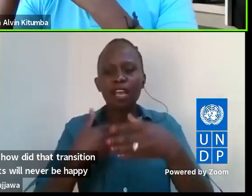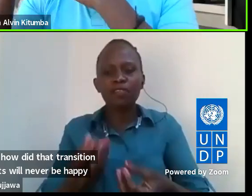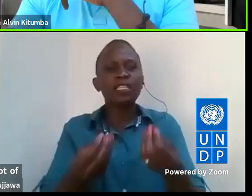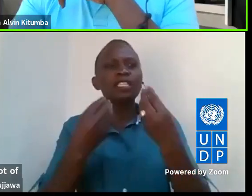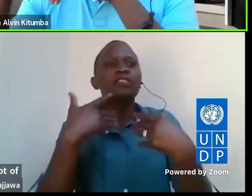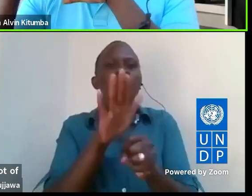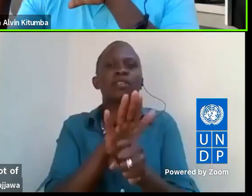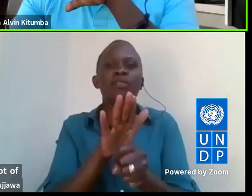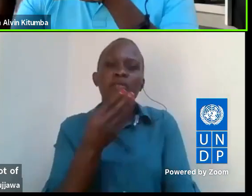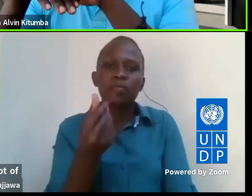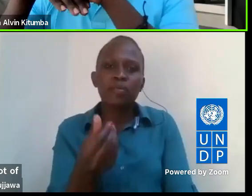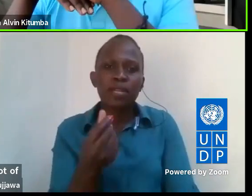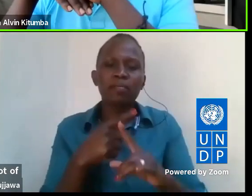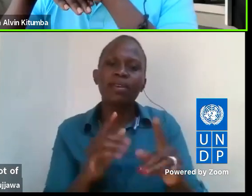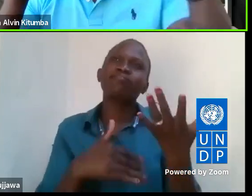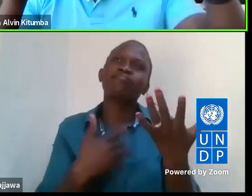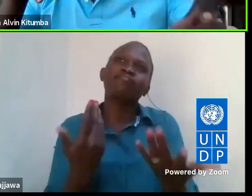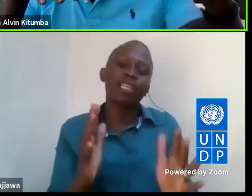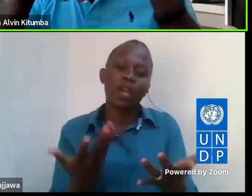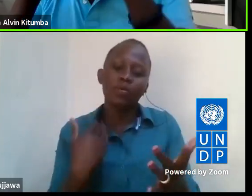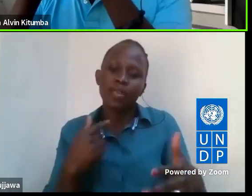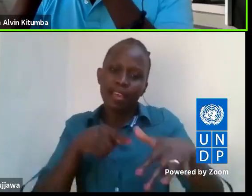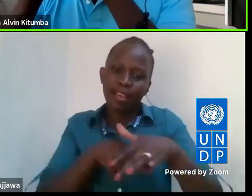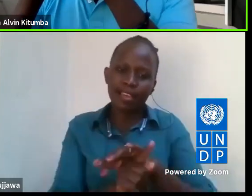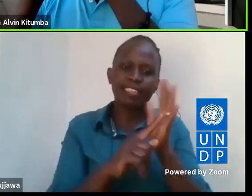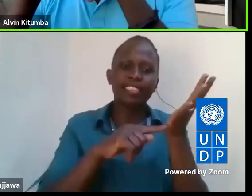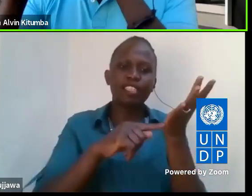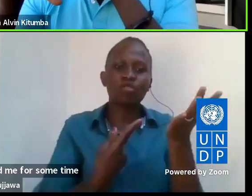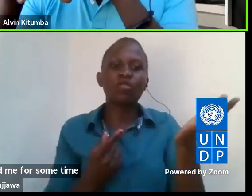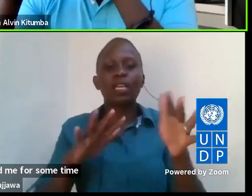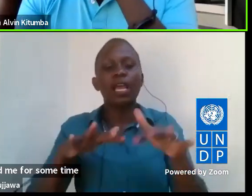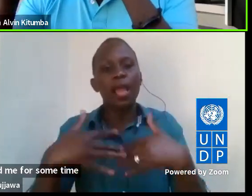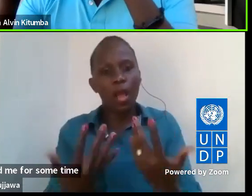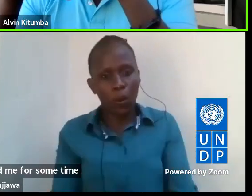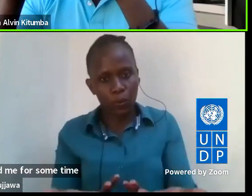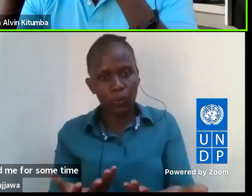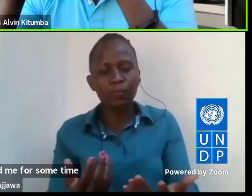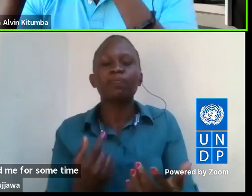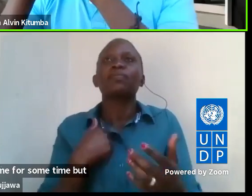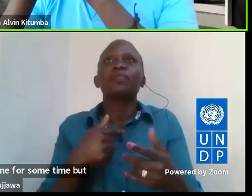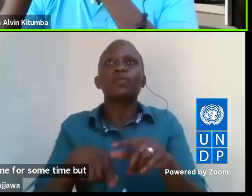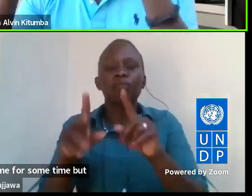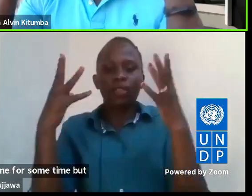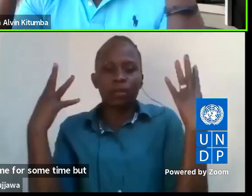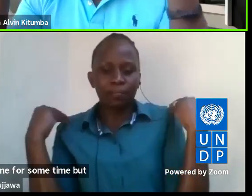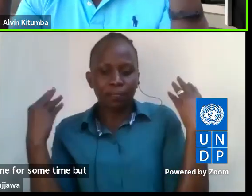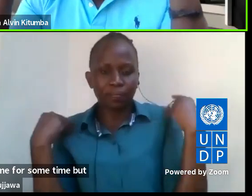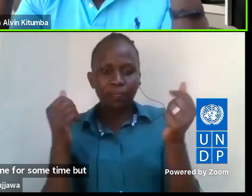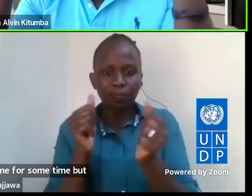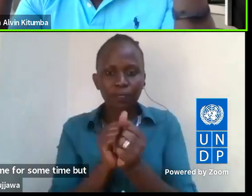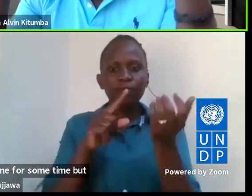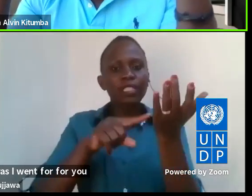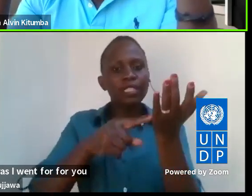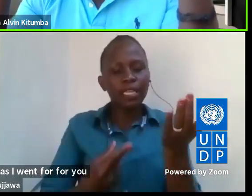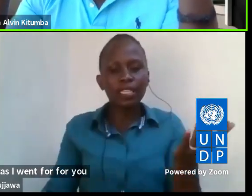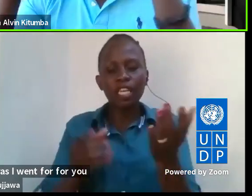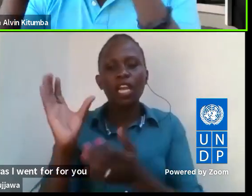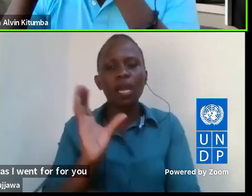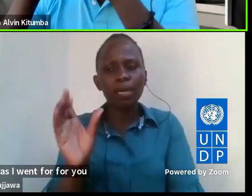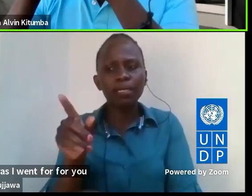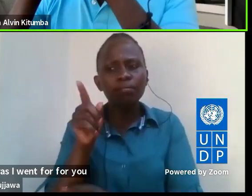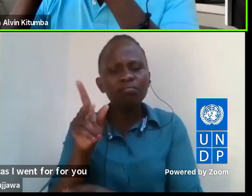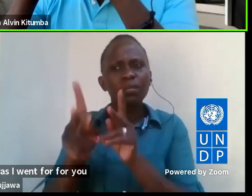But anyways, how I ended up into tech was I went for internship with a tech company. And these guys are saying things I've never heard of in